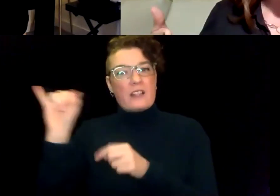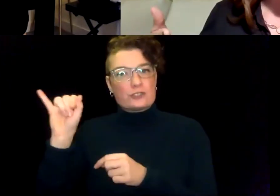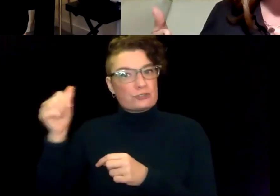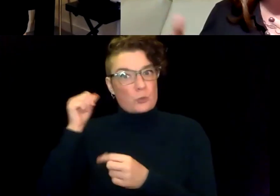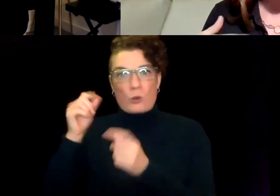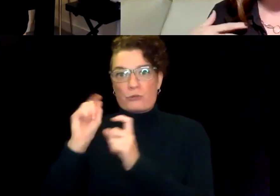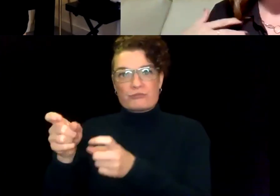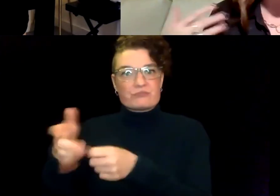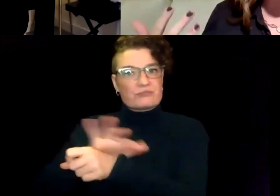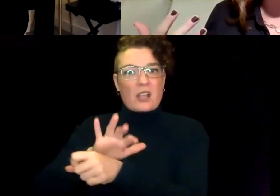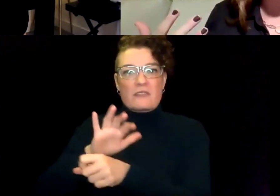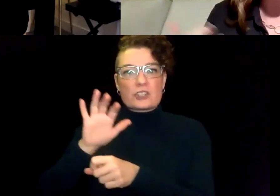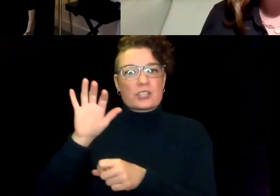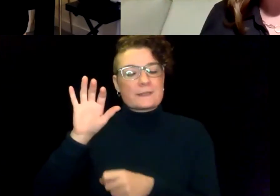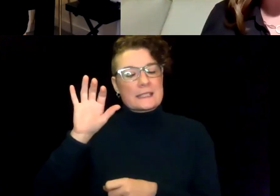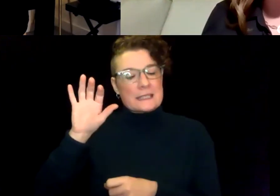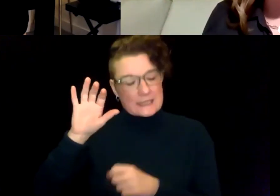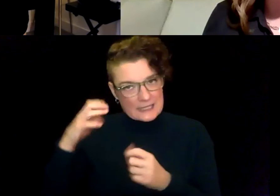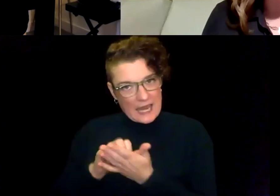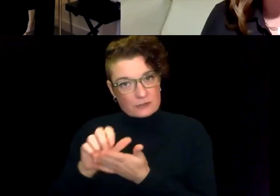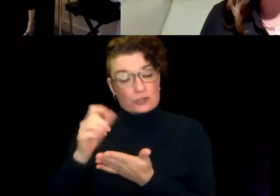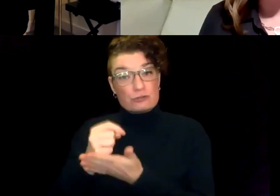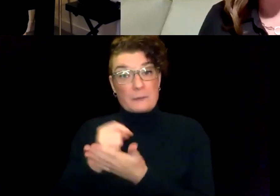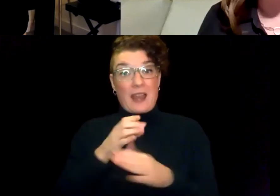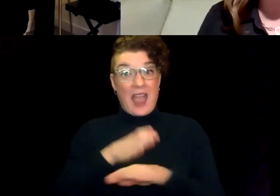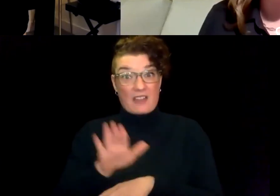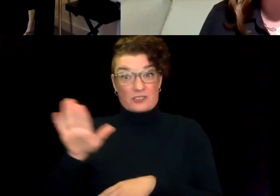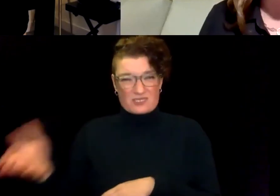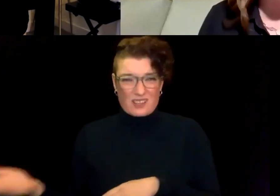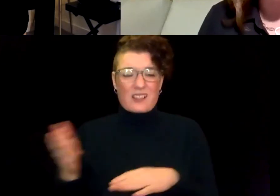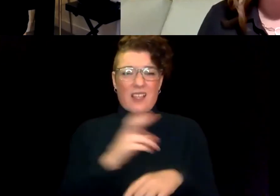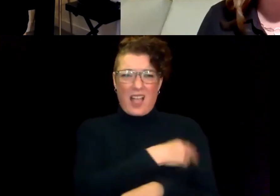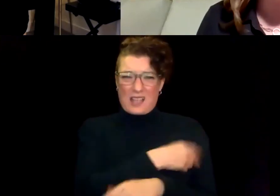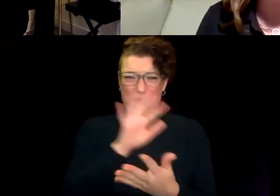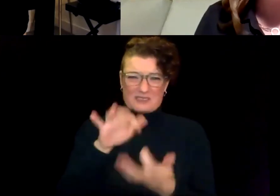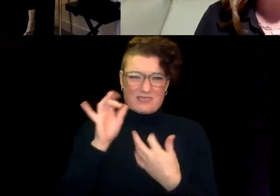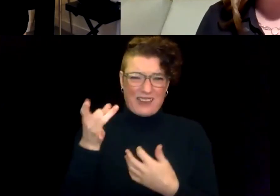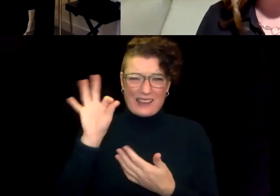waiting for this cancer treatment. And then after her death, her husband was awarded something like $89 million.